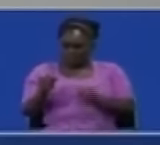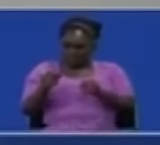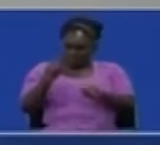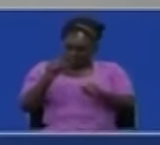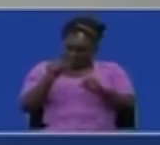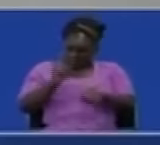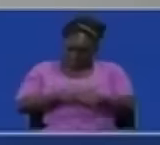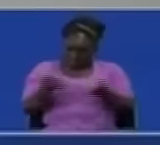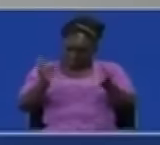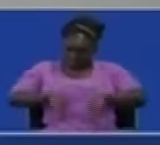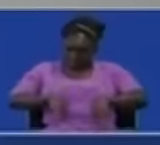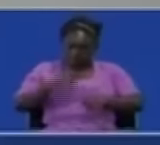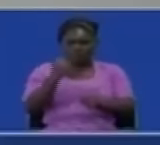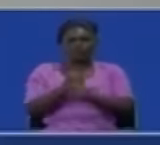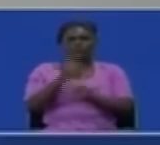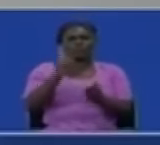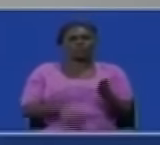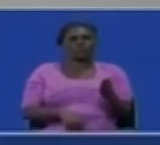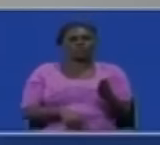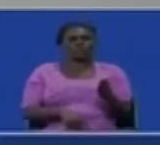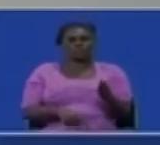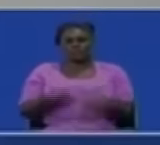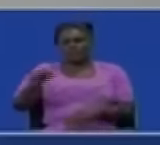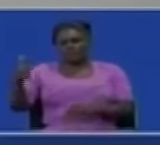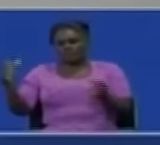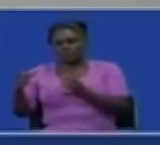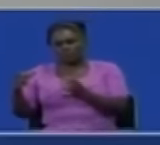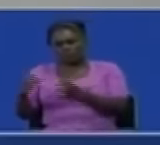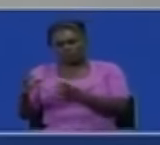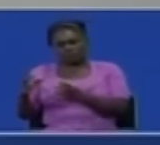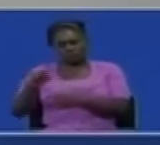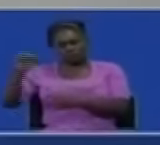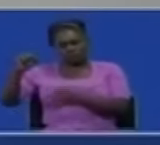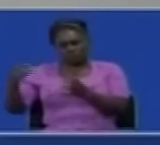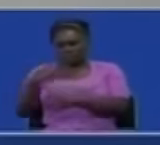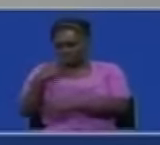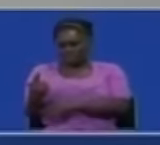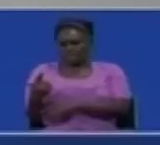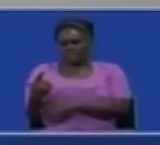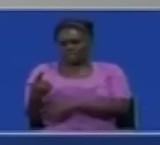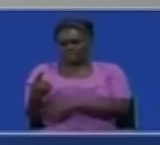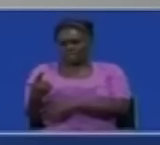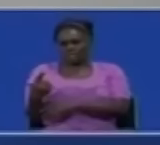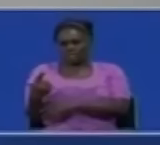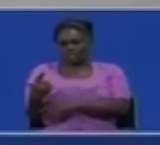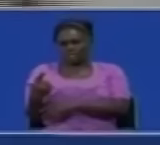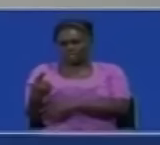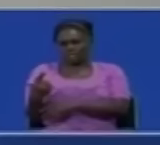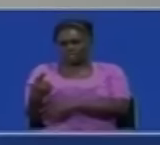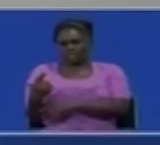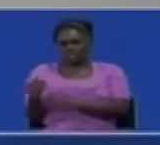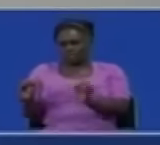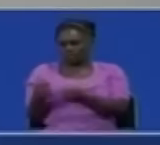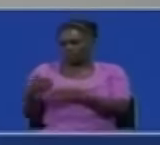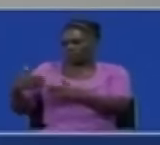has collapsed, what do we do? And one side of the political divide was saying, we cannot